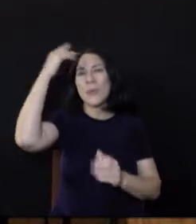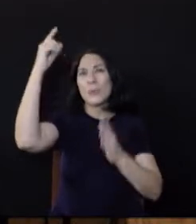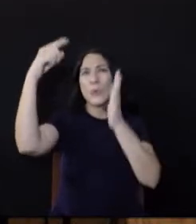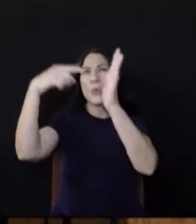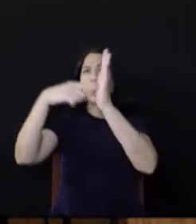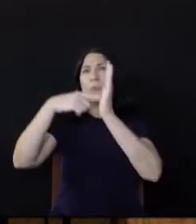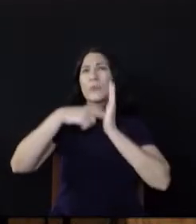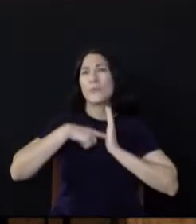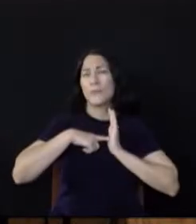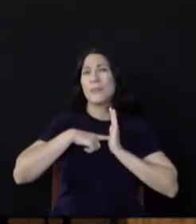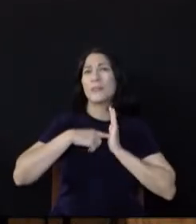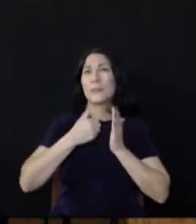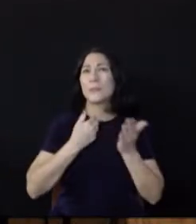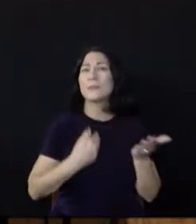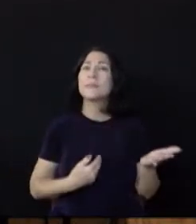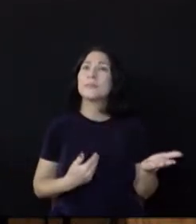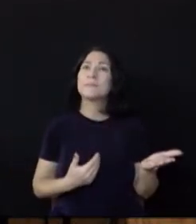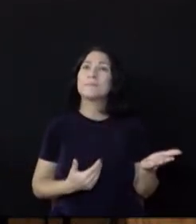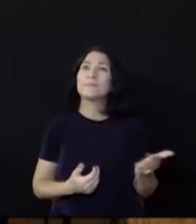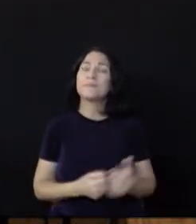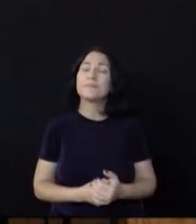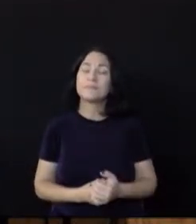Reveal yourself to me.